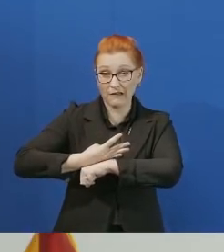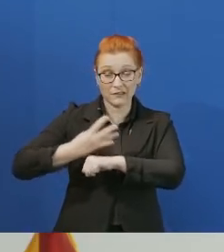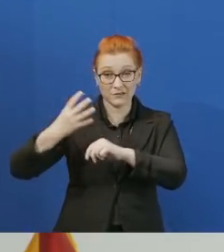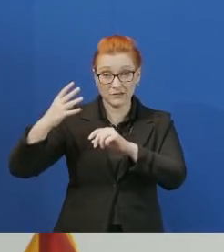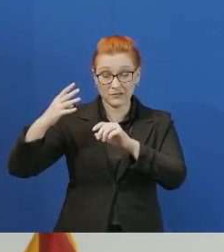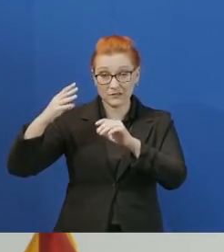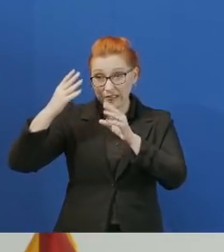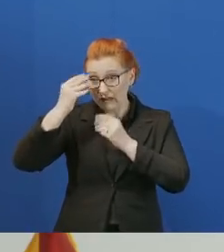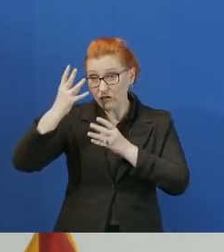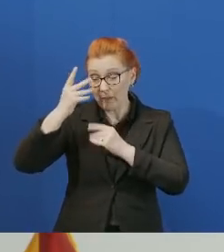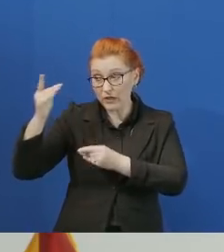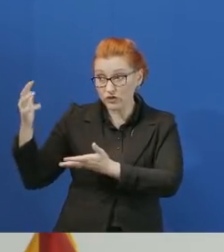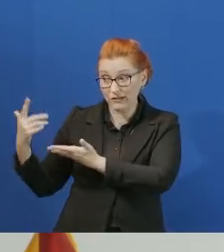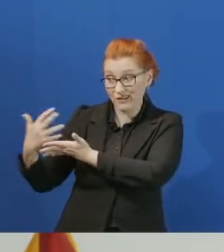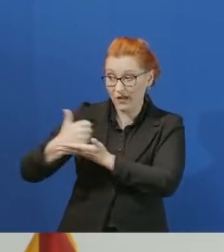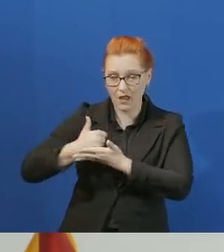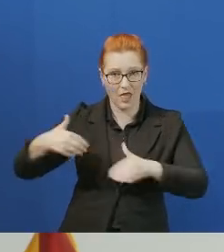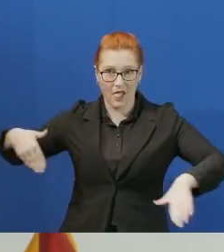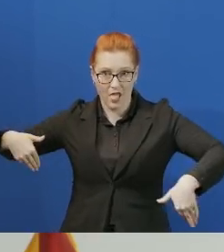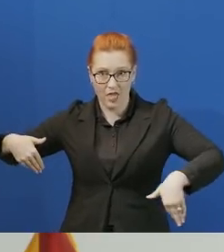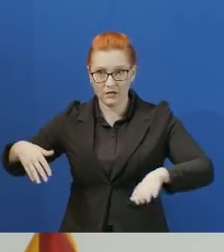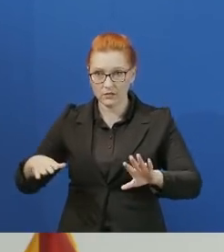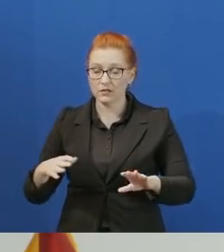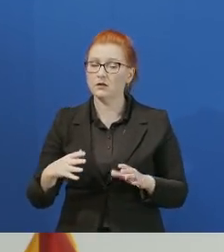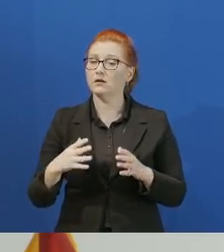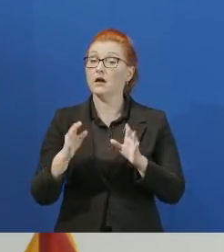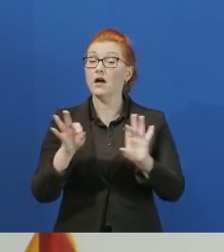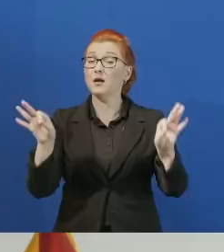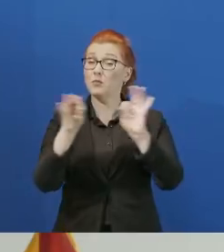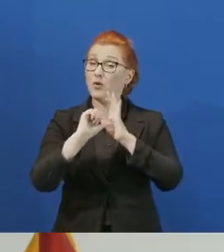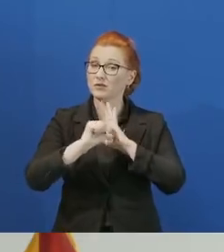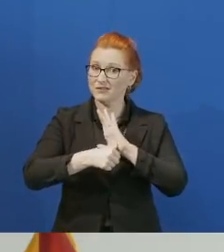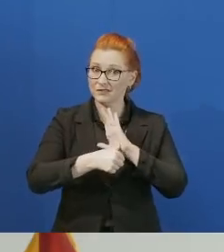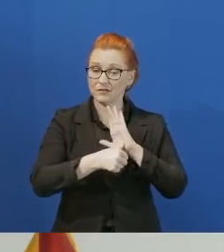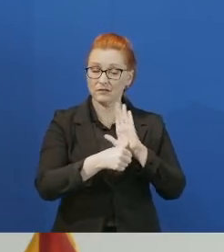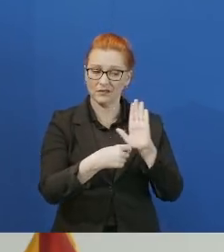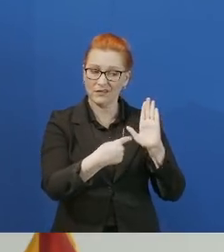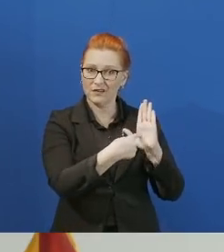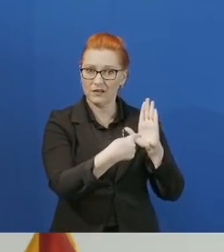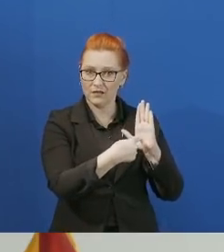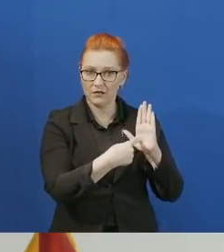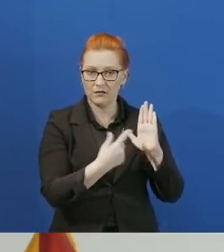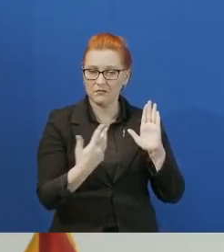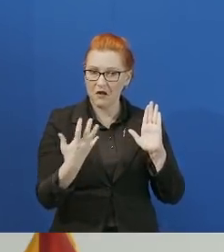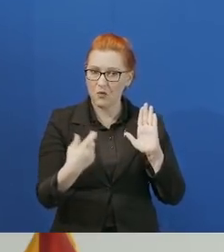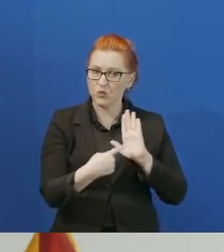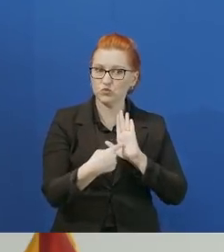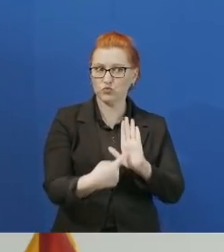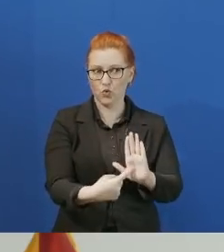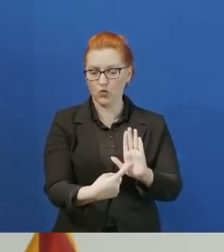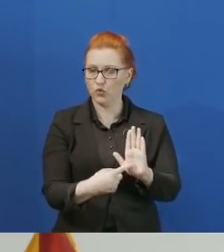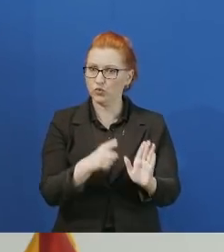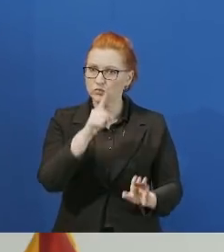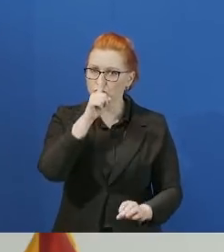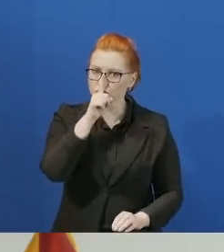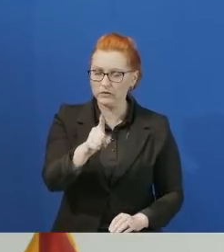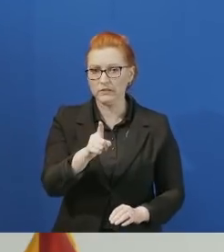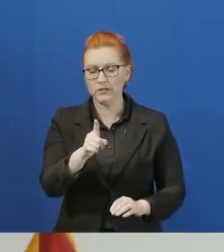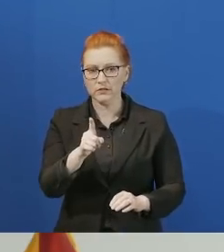see a trend. But I want to share with you the tough information. Now, if